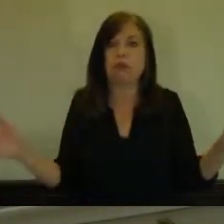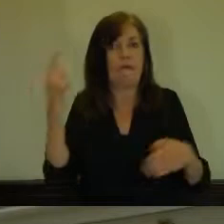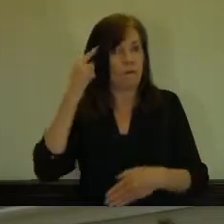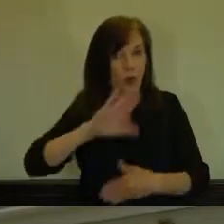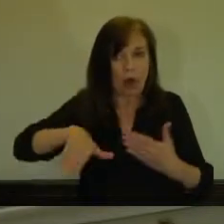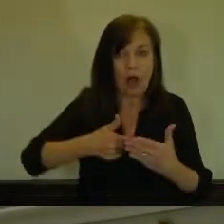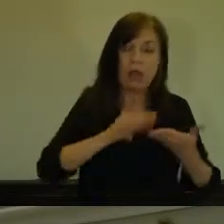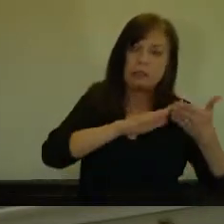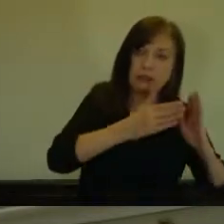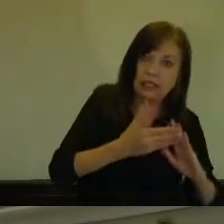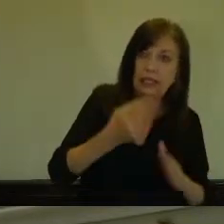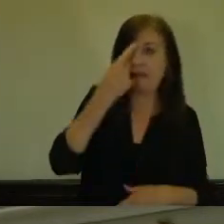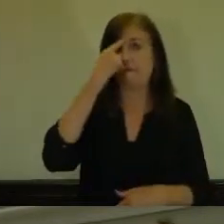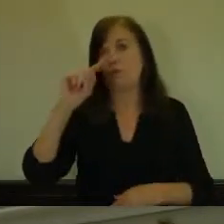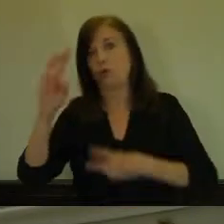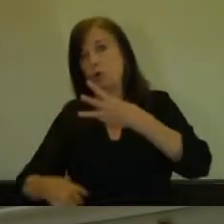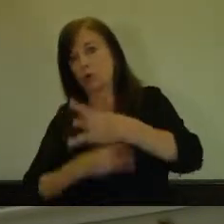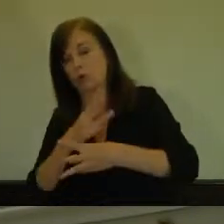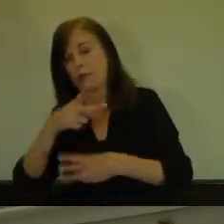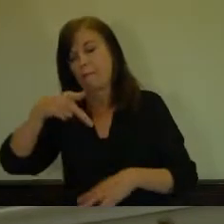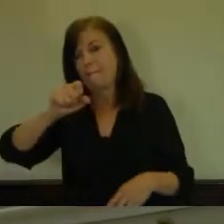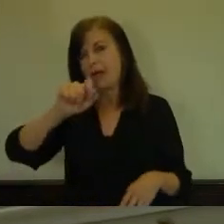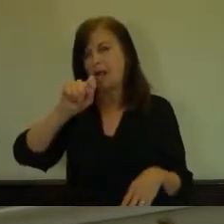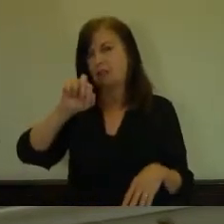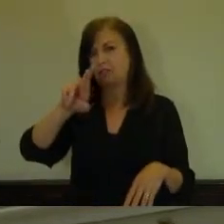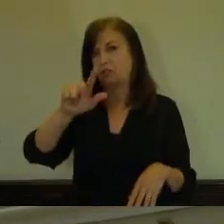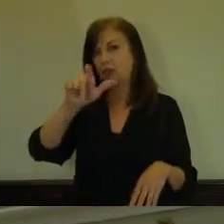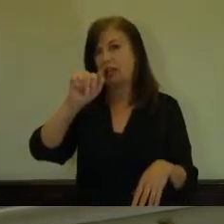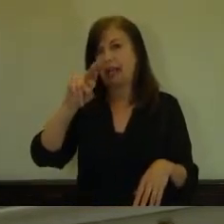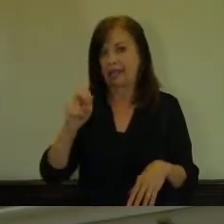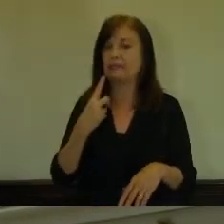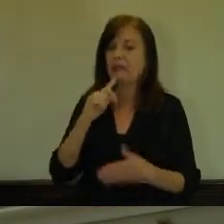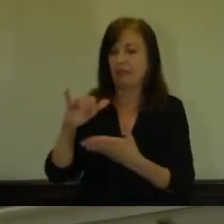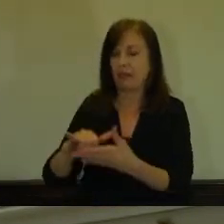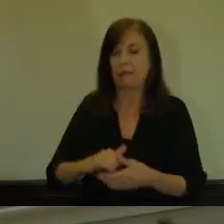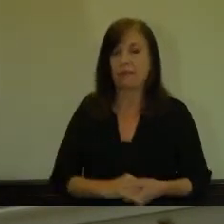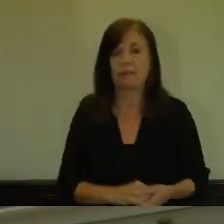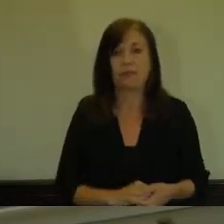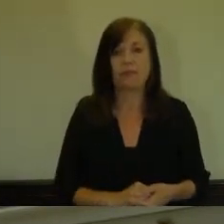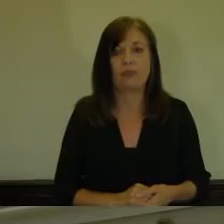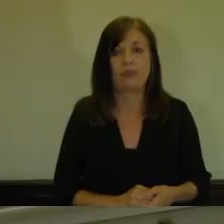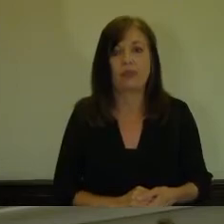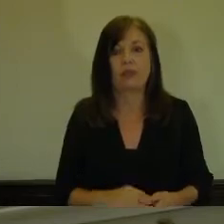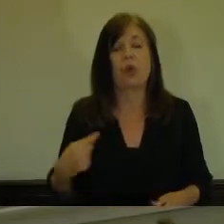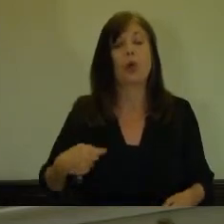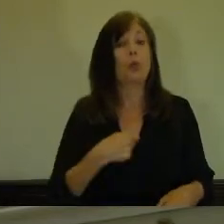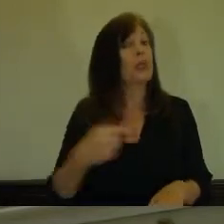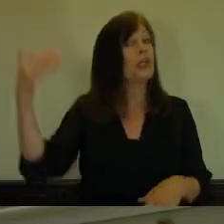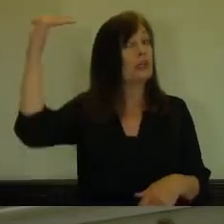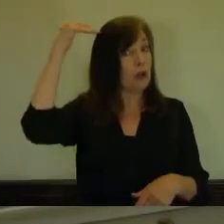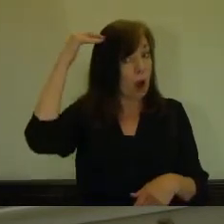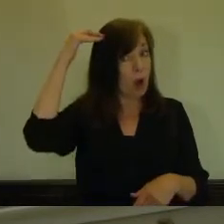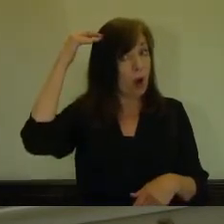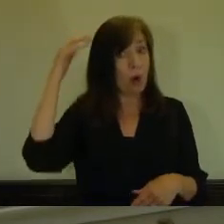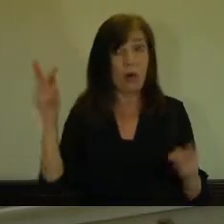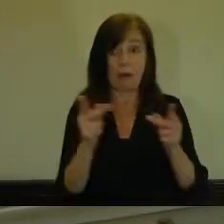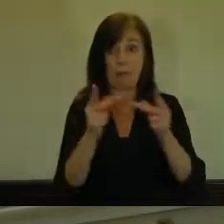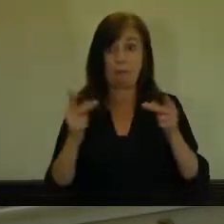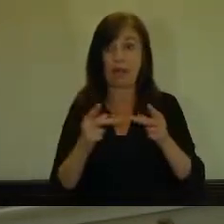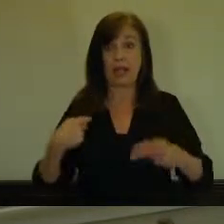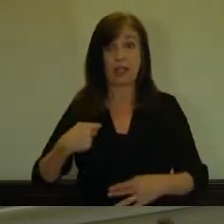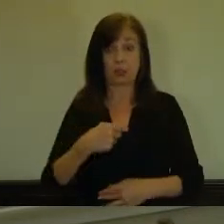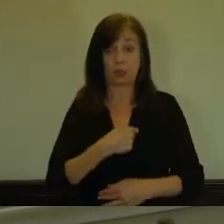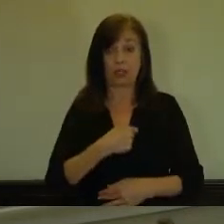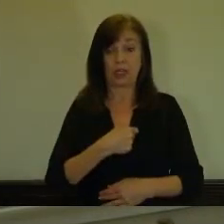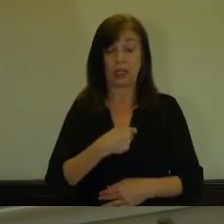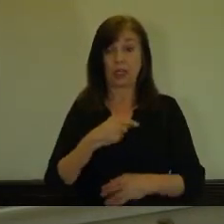our world. Pastor Lane, First Universalist. We know that the space and the place we choose to